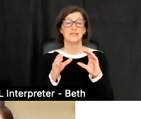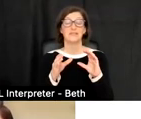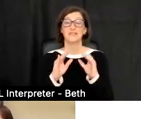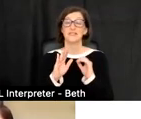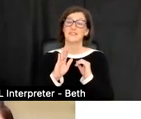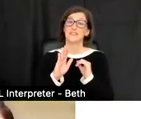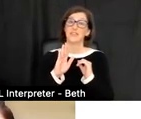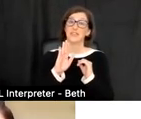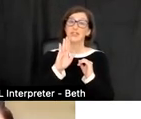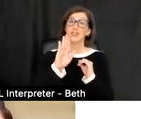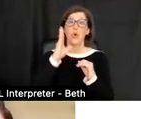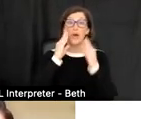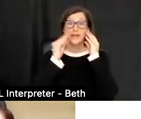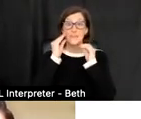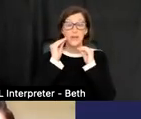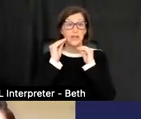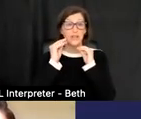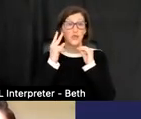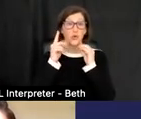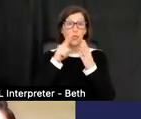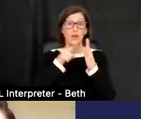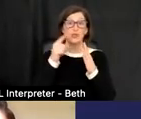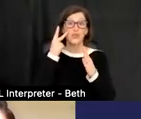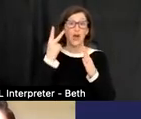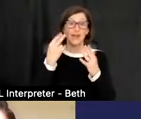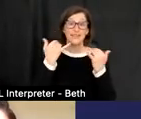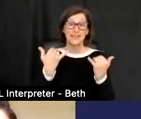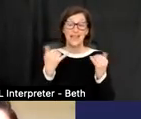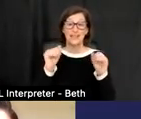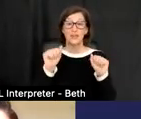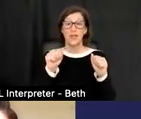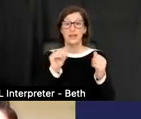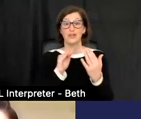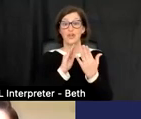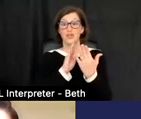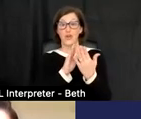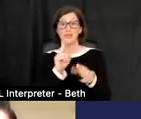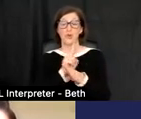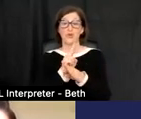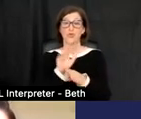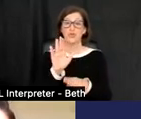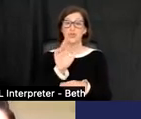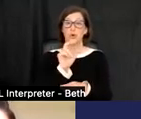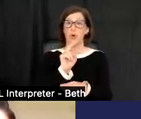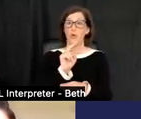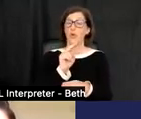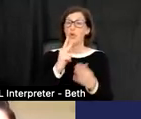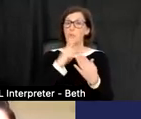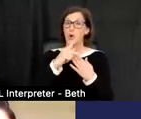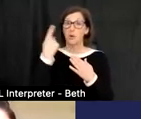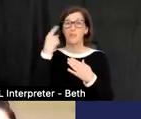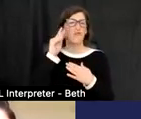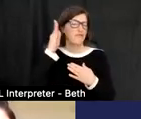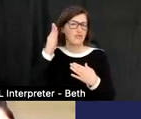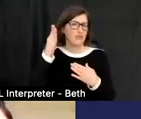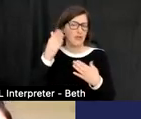you have seen or heard today that you might be able to address or use in your own programming or for future